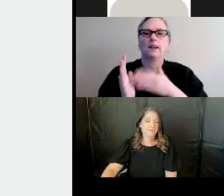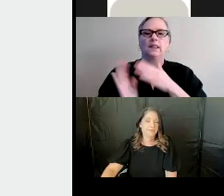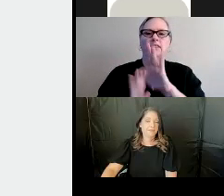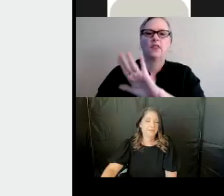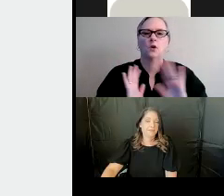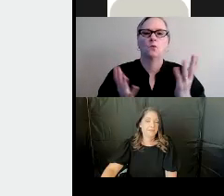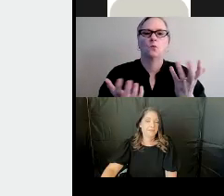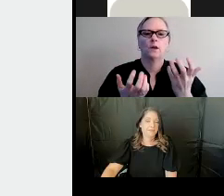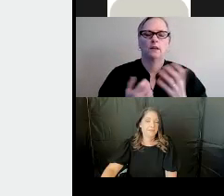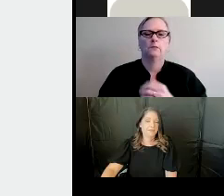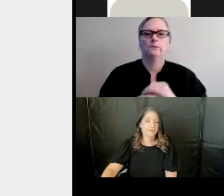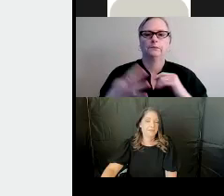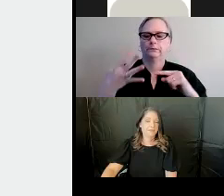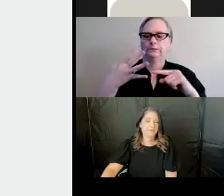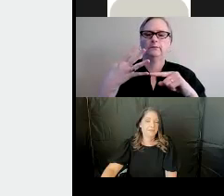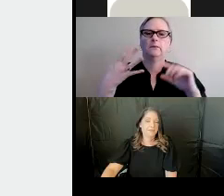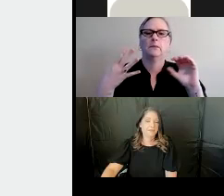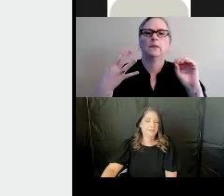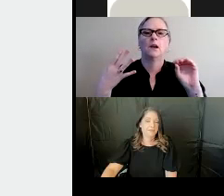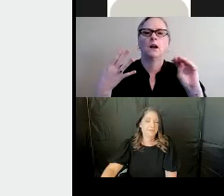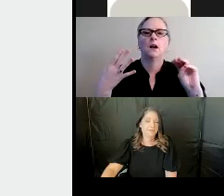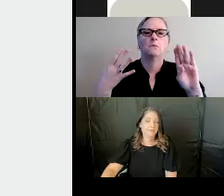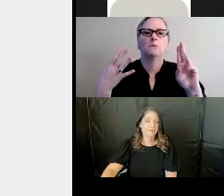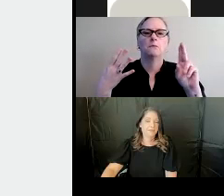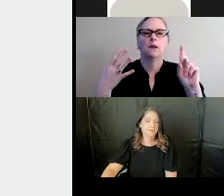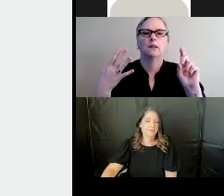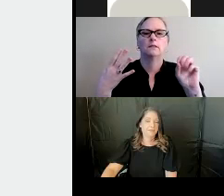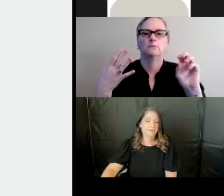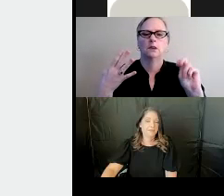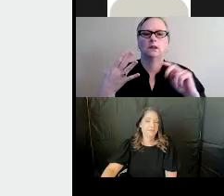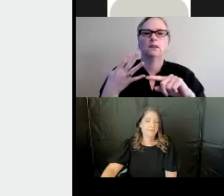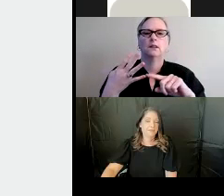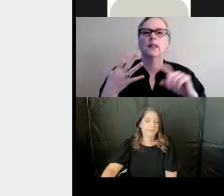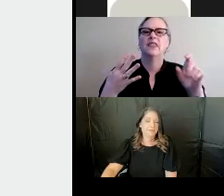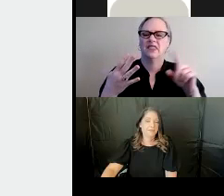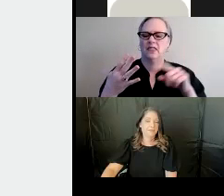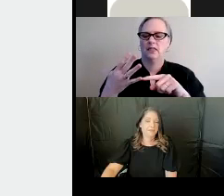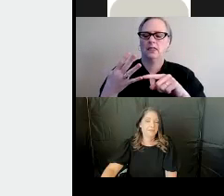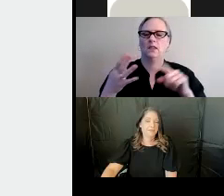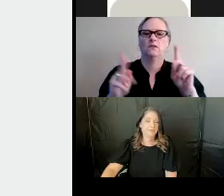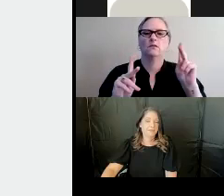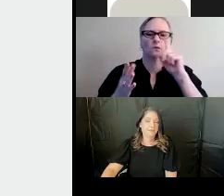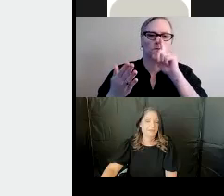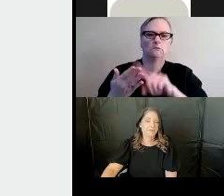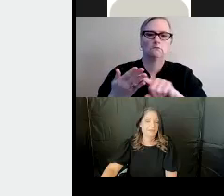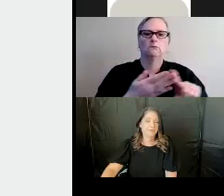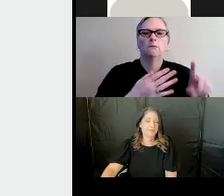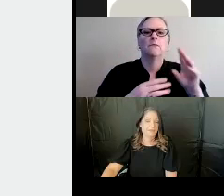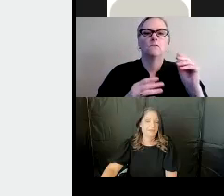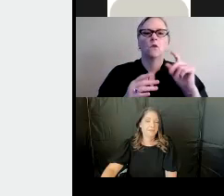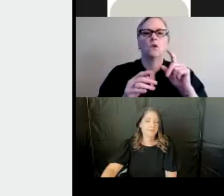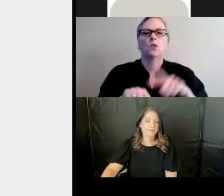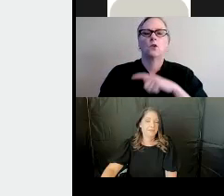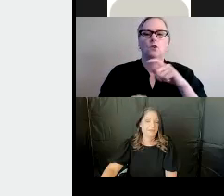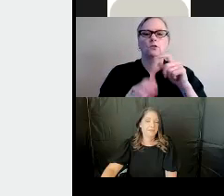Long-term care ombudsman program investigates reports of abuse in long-term facilities like licensed residential care